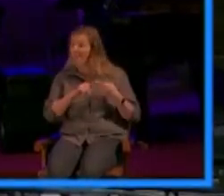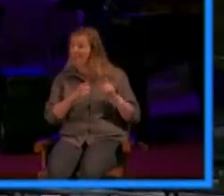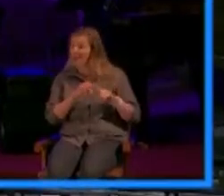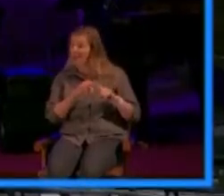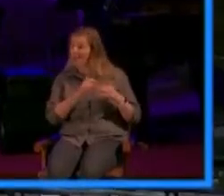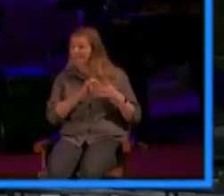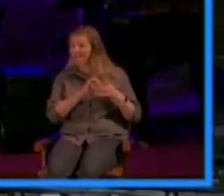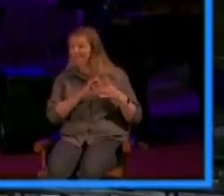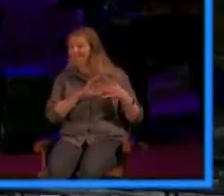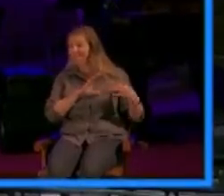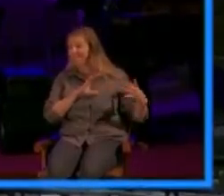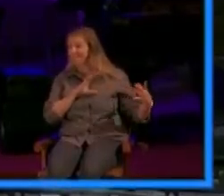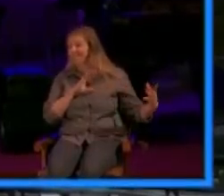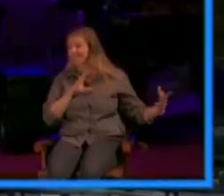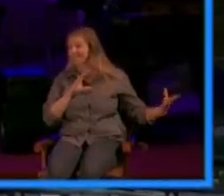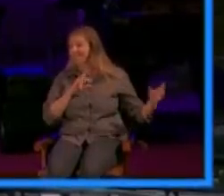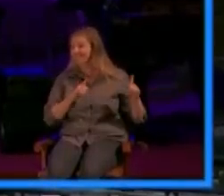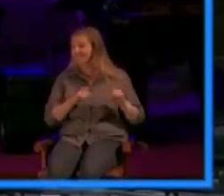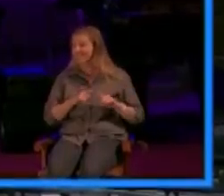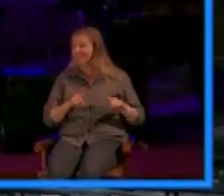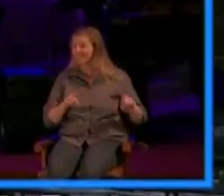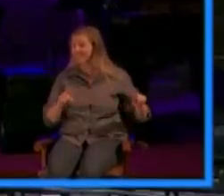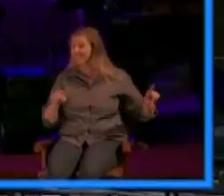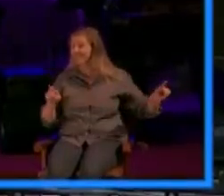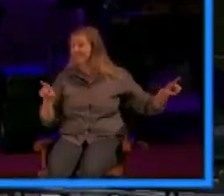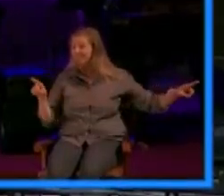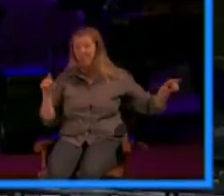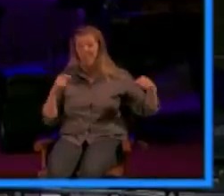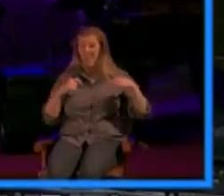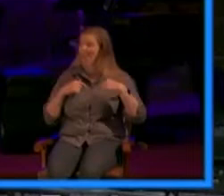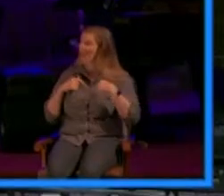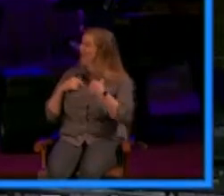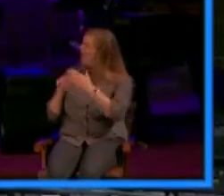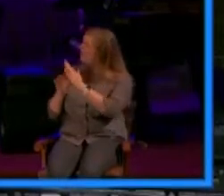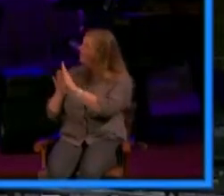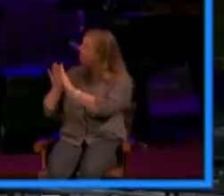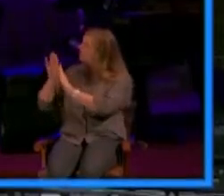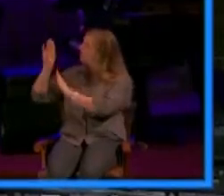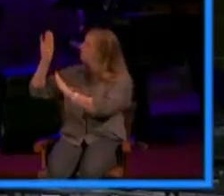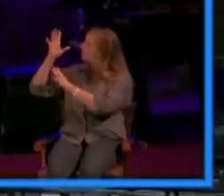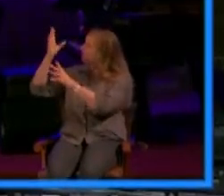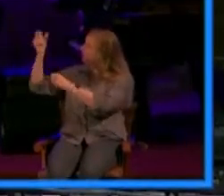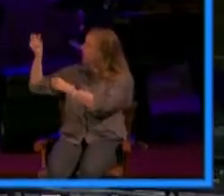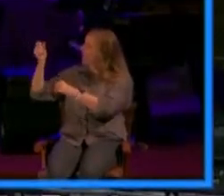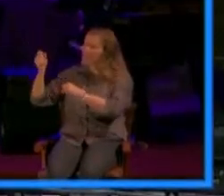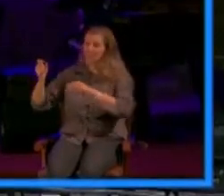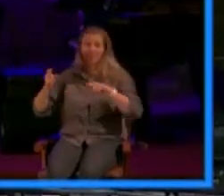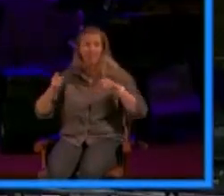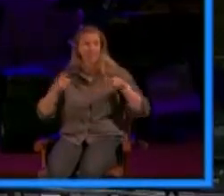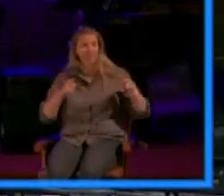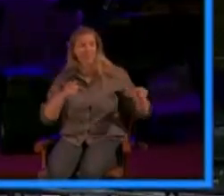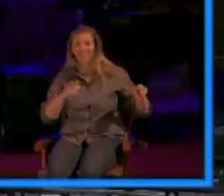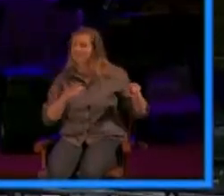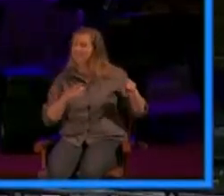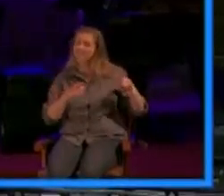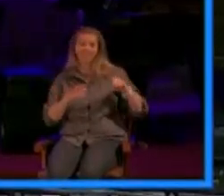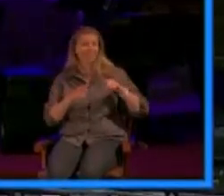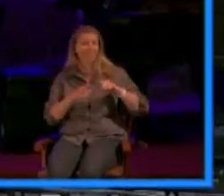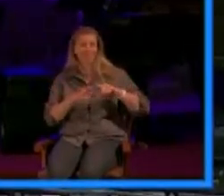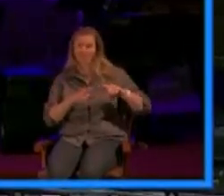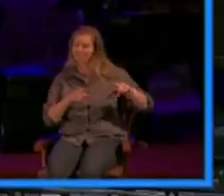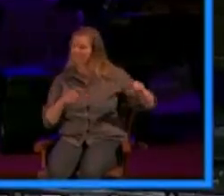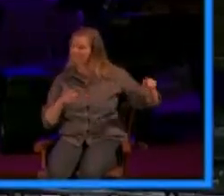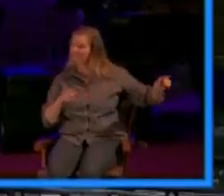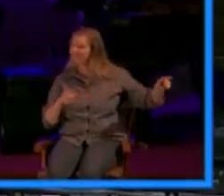grew in my faith and they didn't understand that, we just grew apart. There was a relational cost that was paid. But